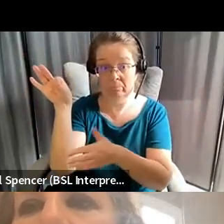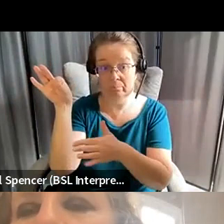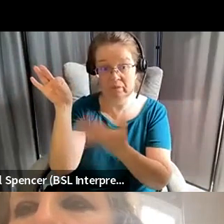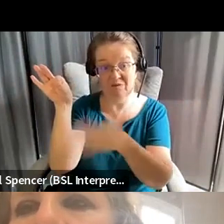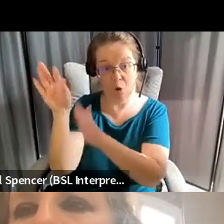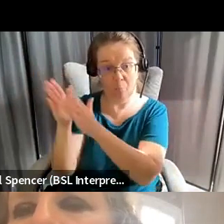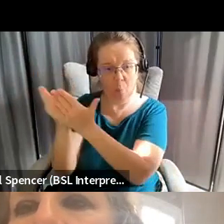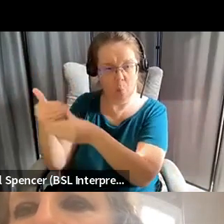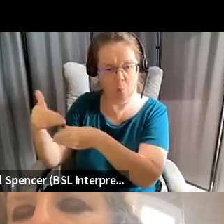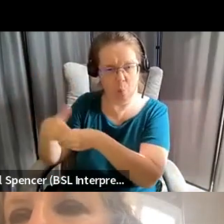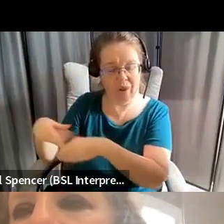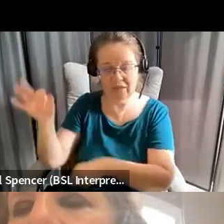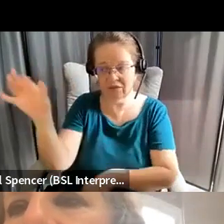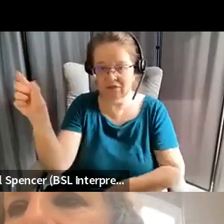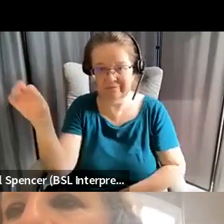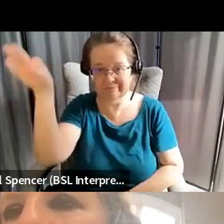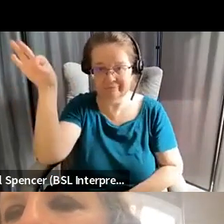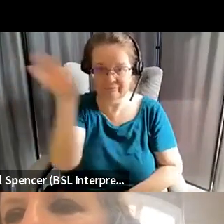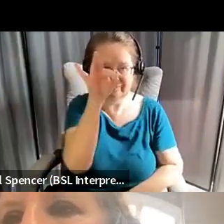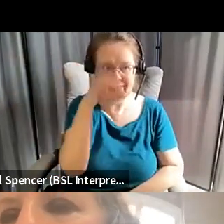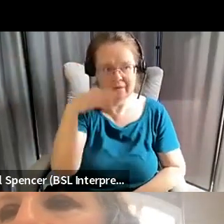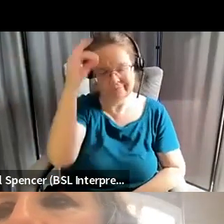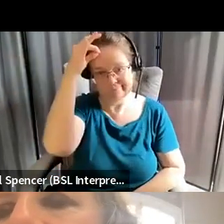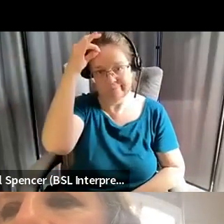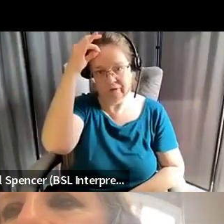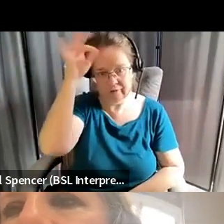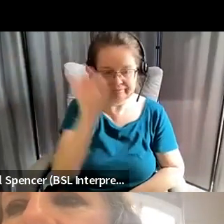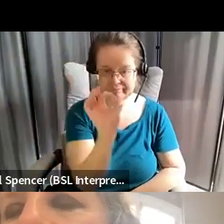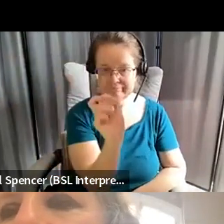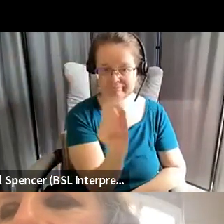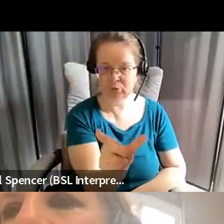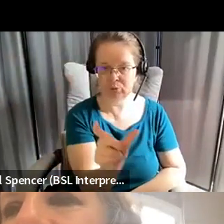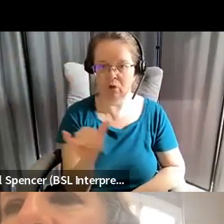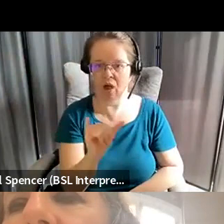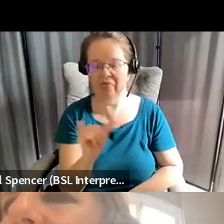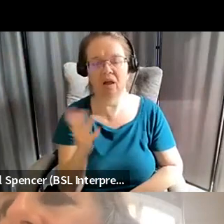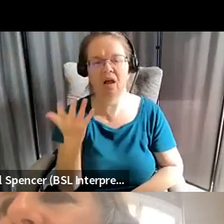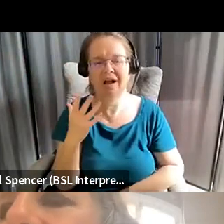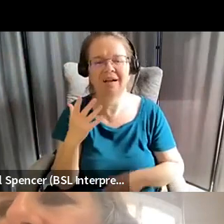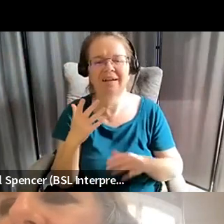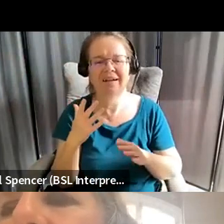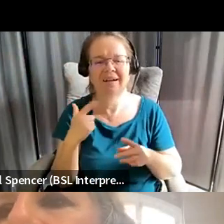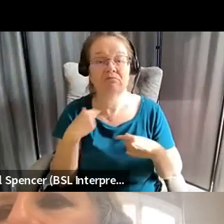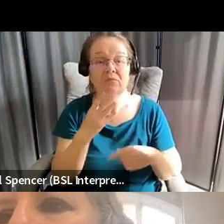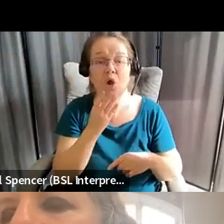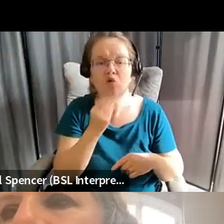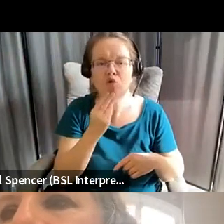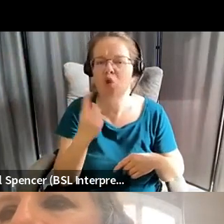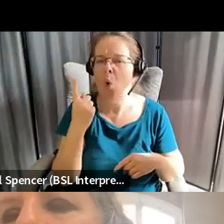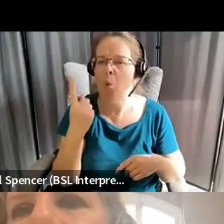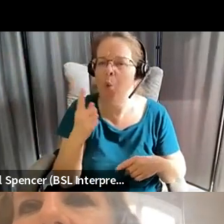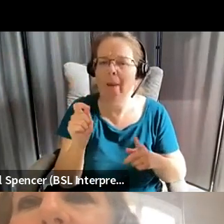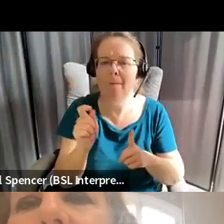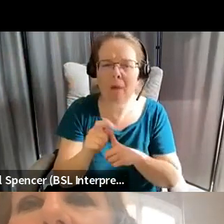from Wallet, and I you know, either remember it or pop it in to, it's not great. And I don't use anything like 1Password or any of